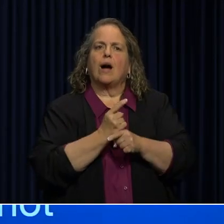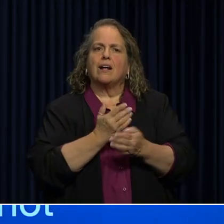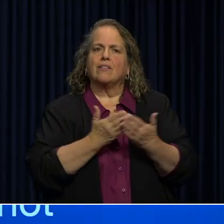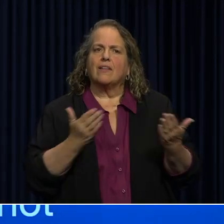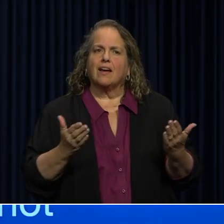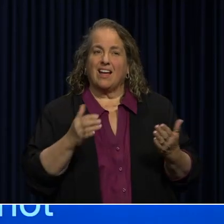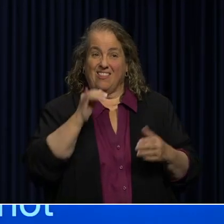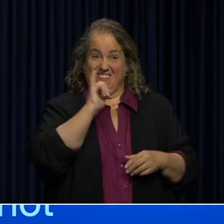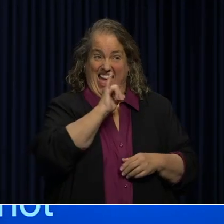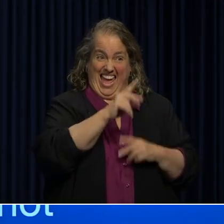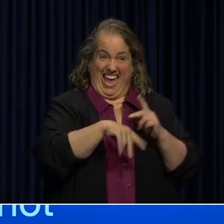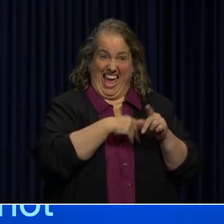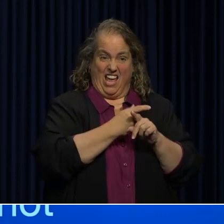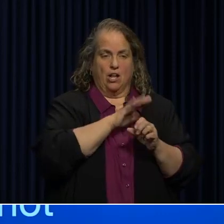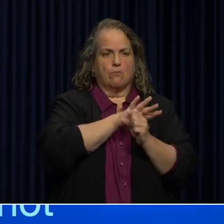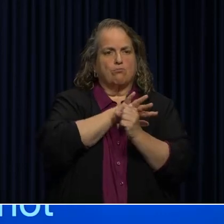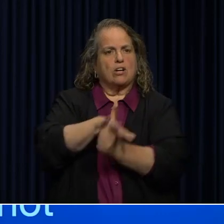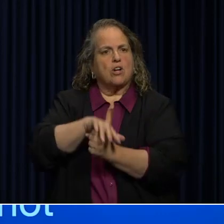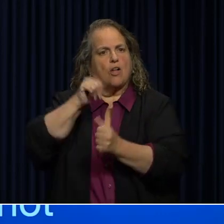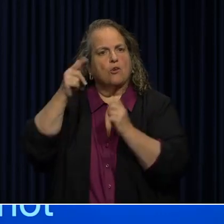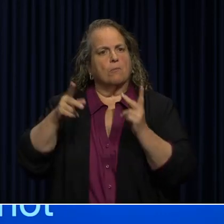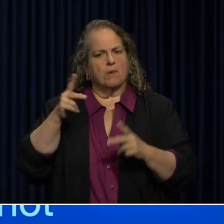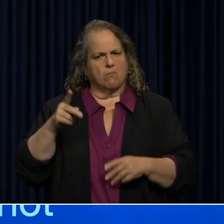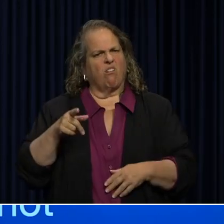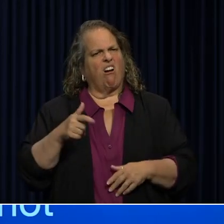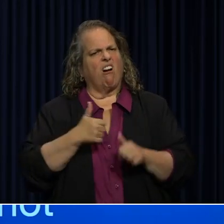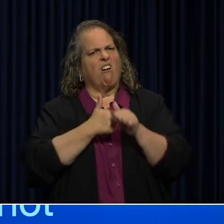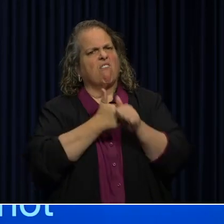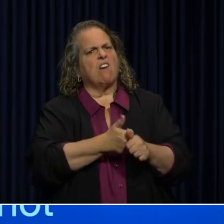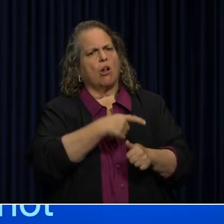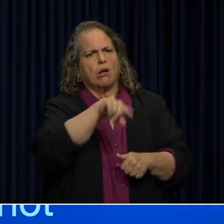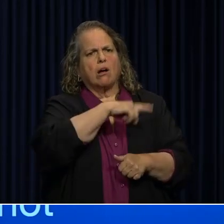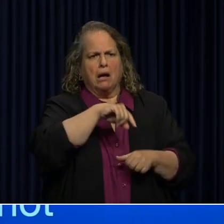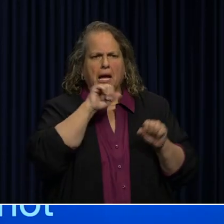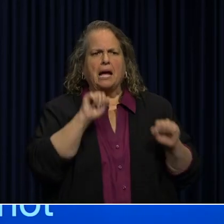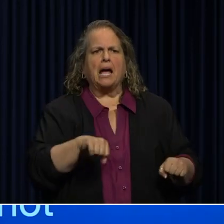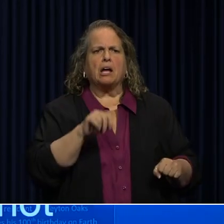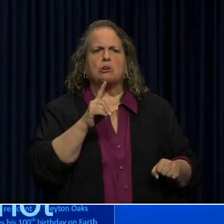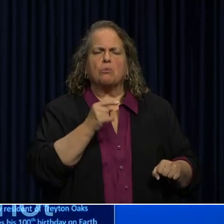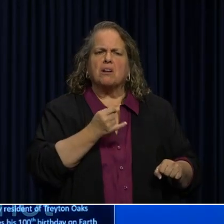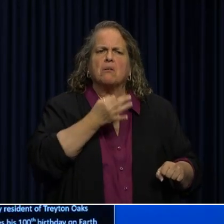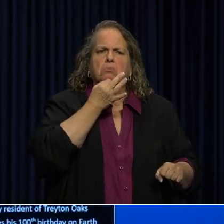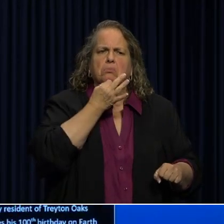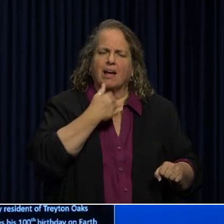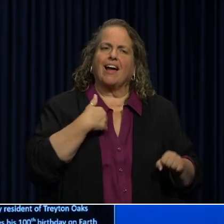that helps us save lives. So let's look at a little bit of what we have today.